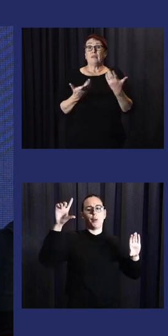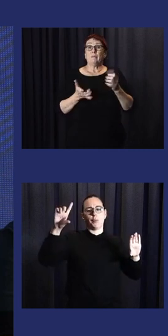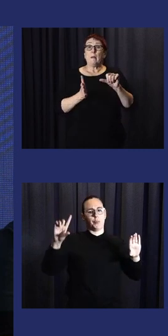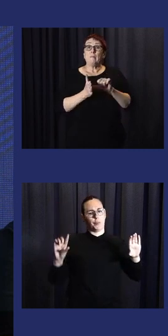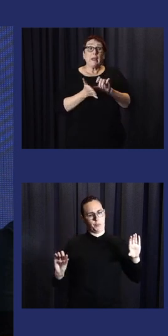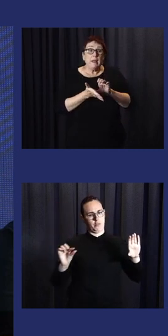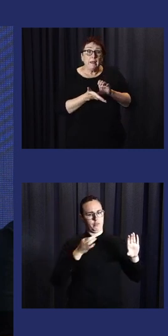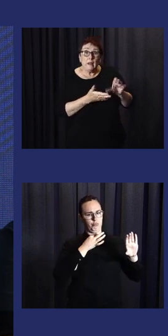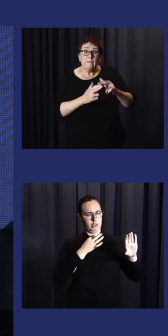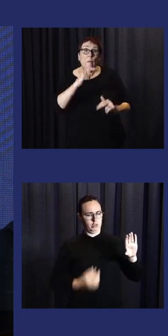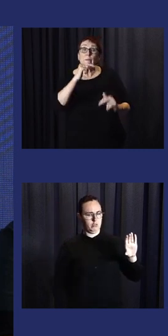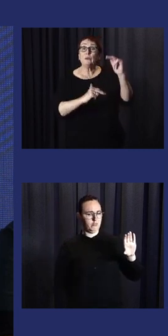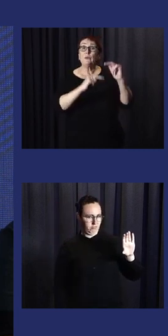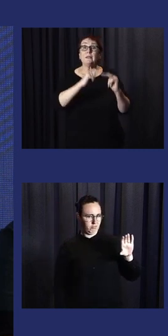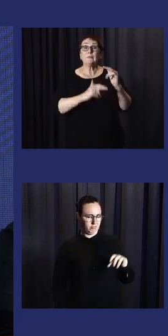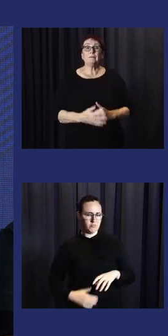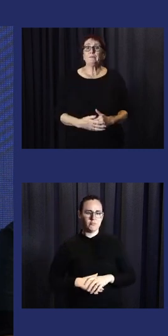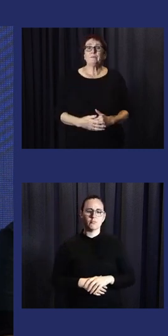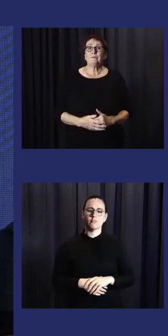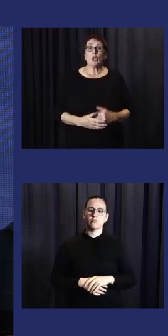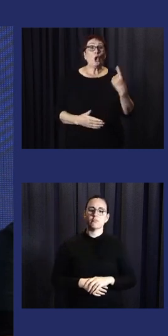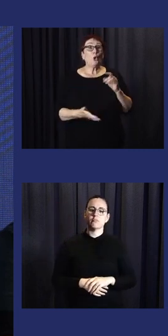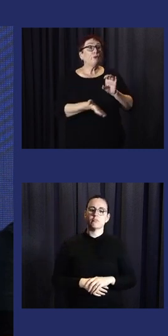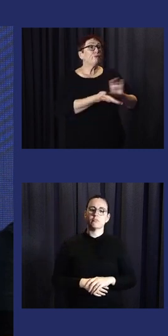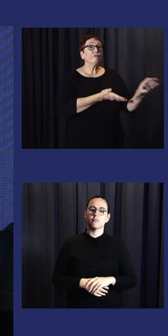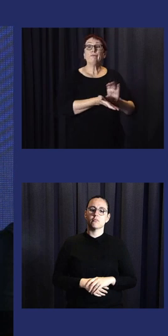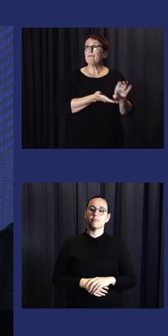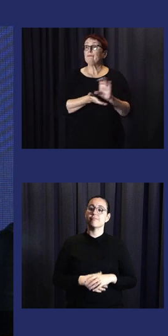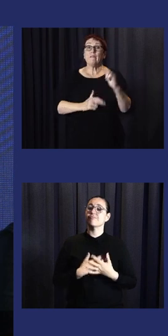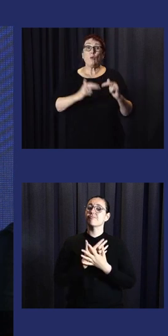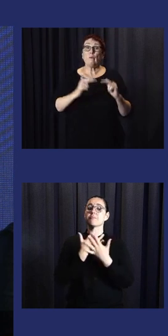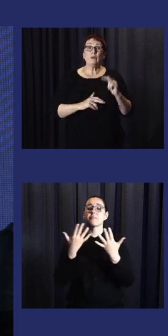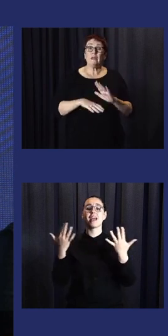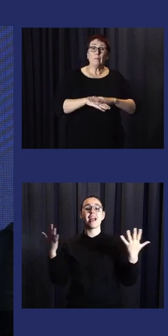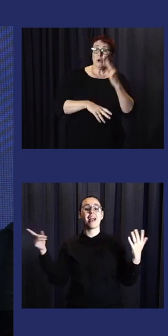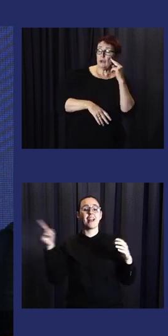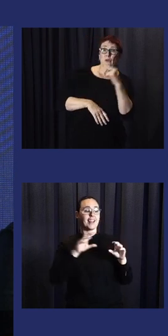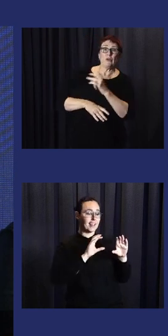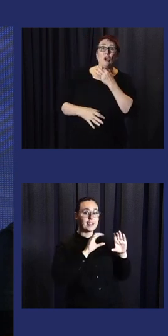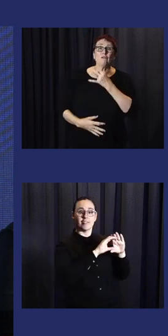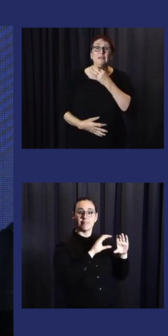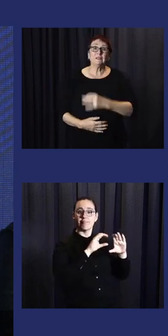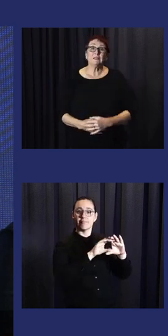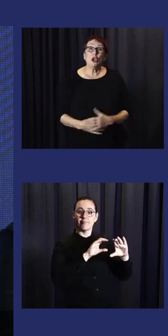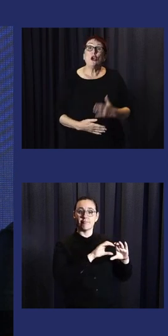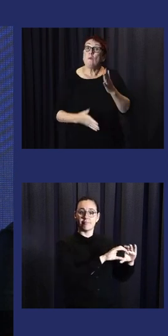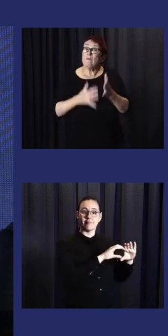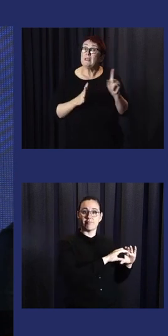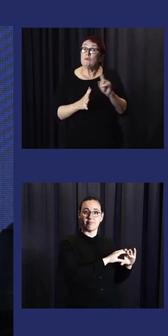are not accounting for disaster risks and are, in essence, bankrolling future